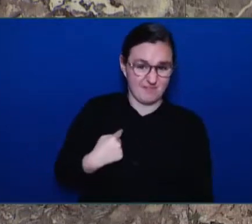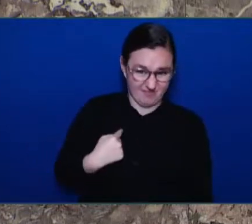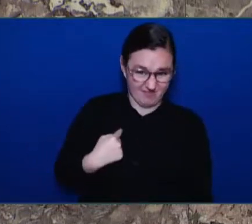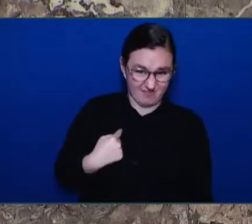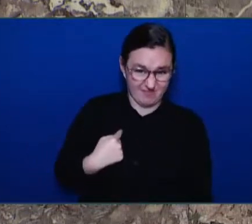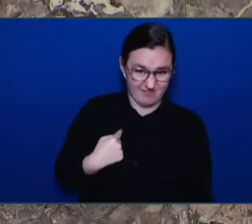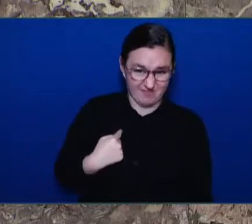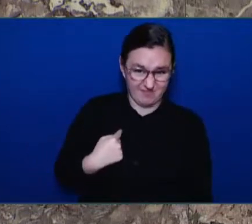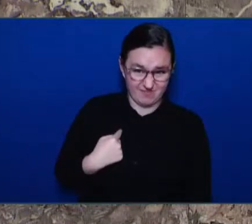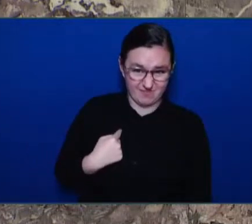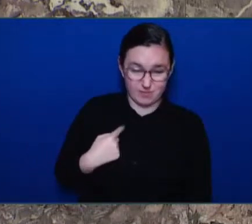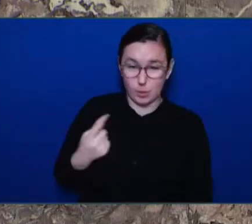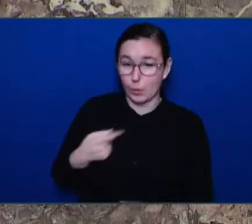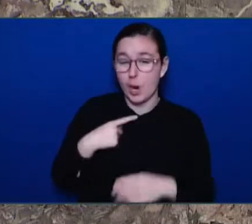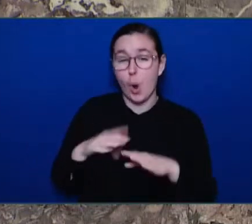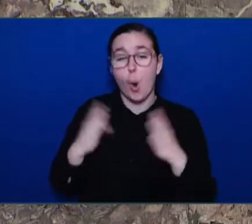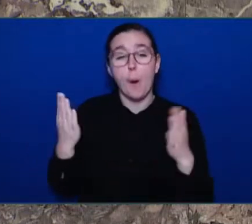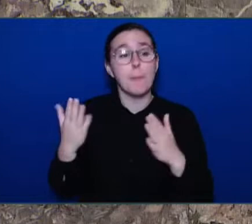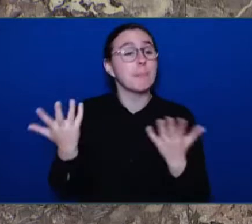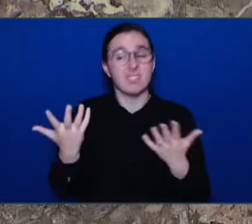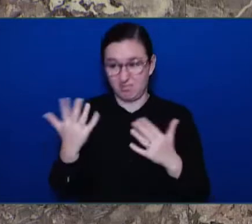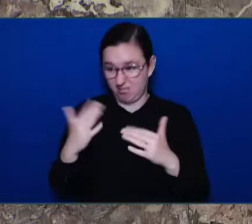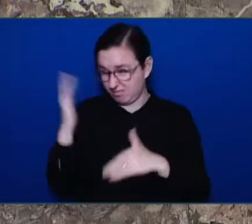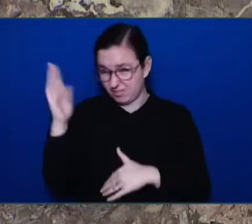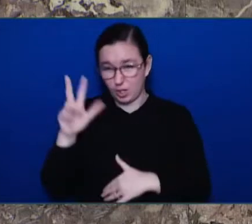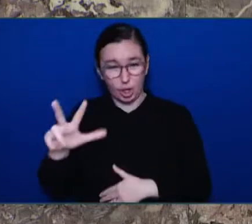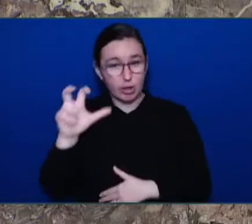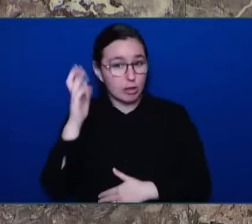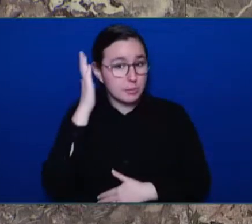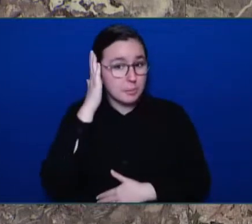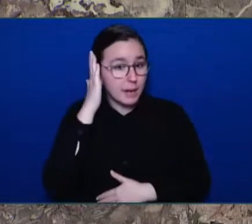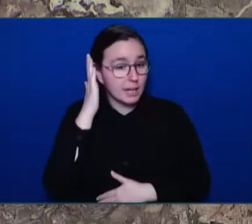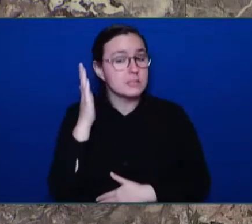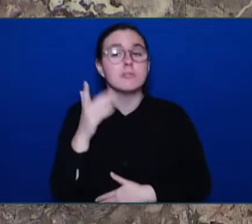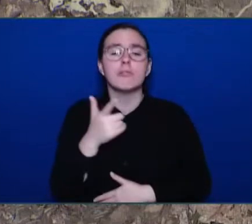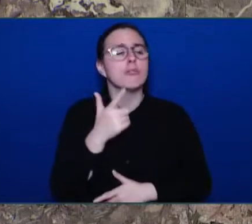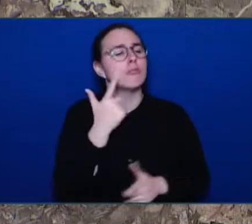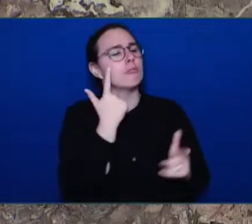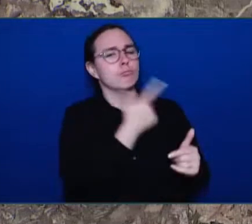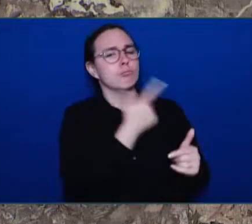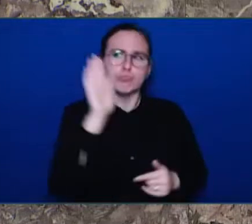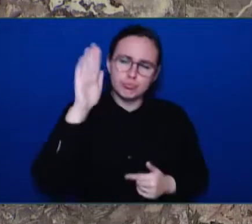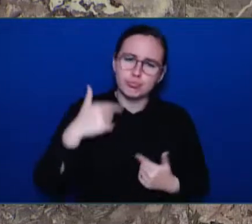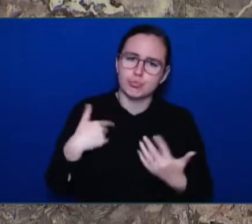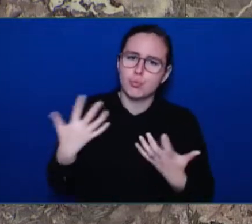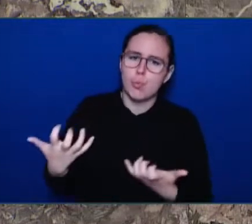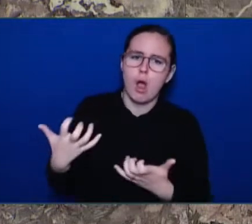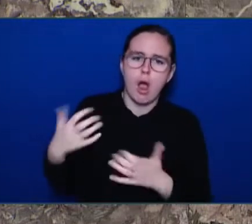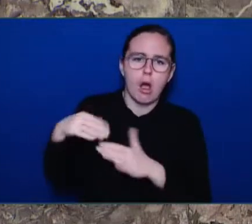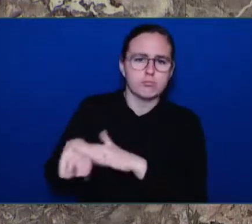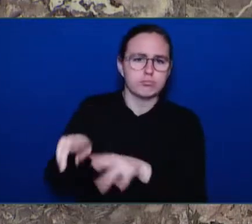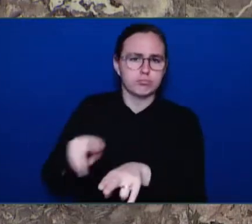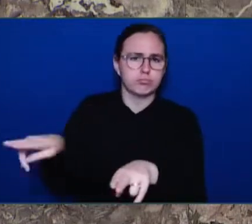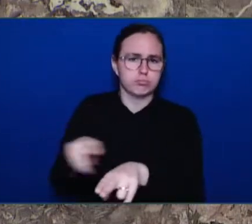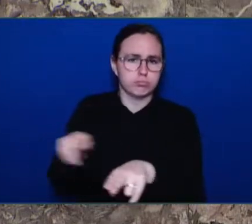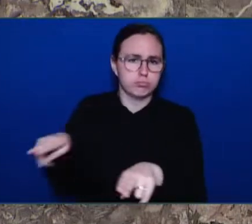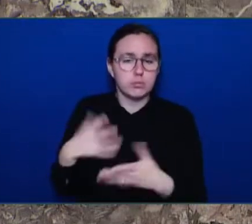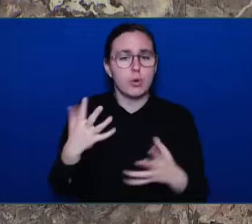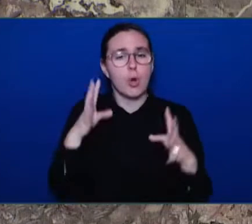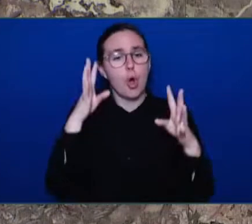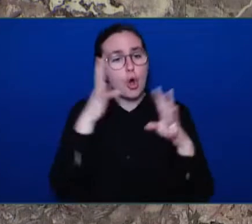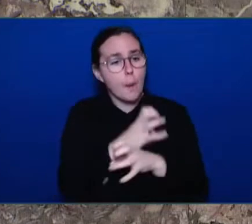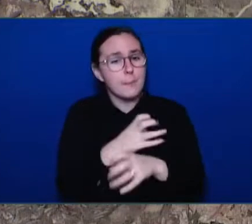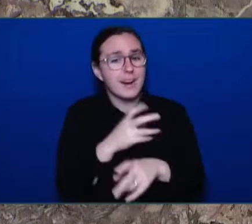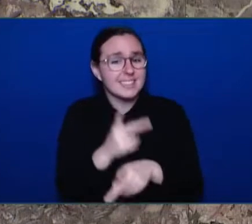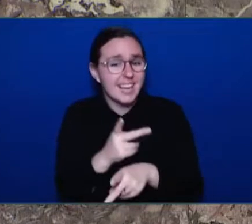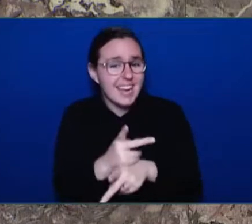beds, voluntary. We are opening complex care housing for people for whom supportive housing is not enough and people